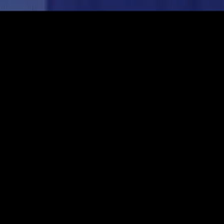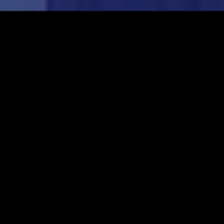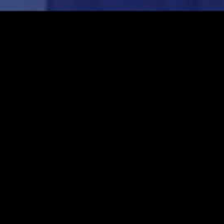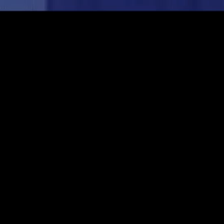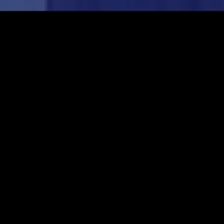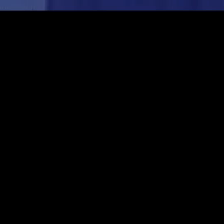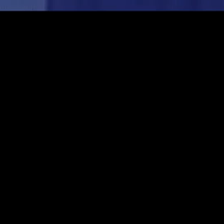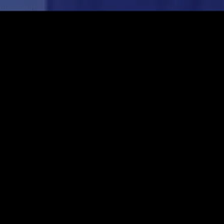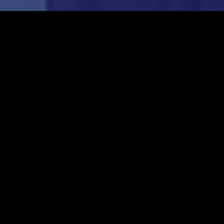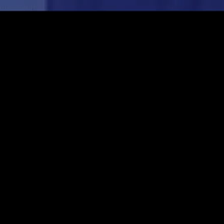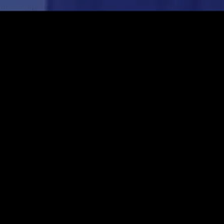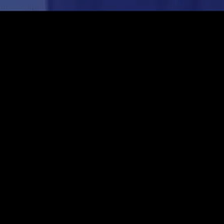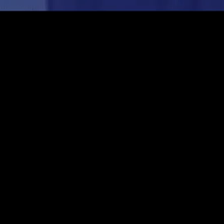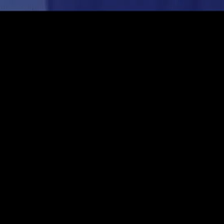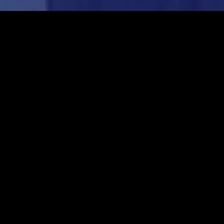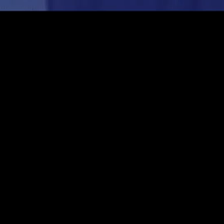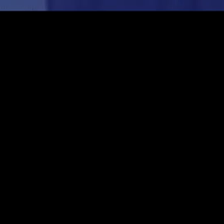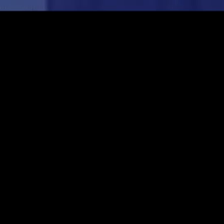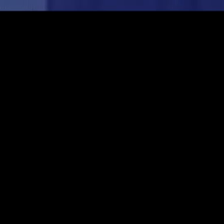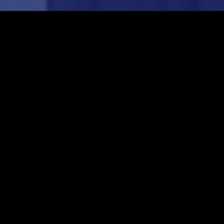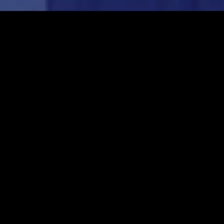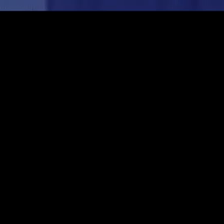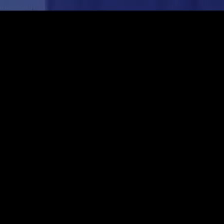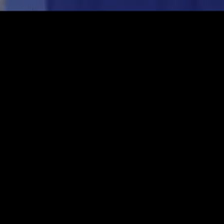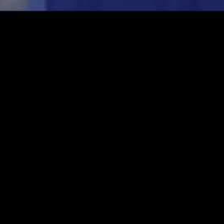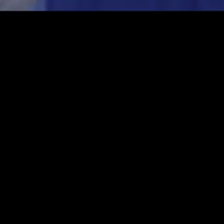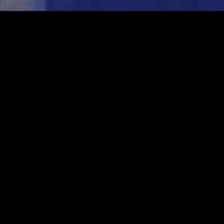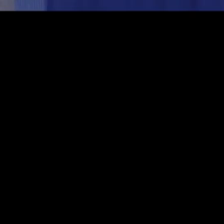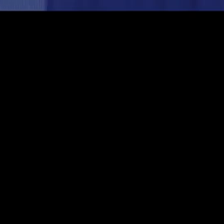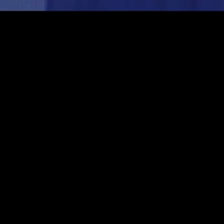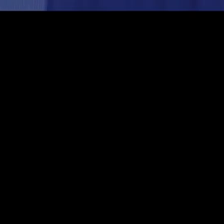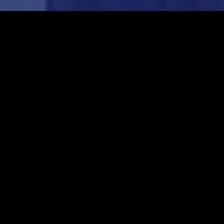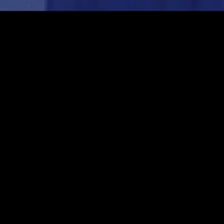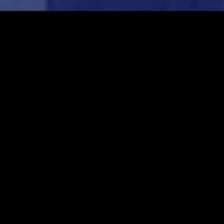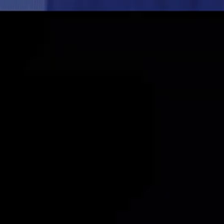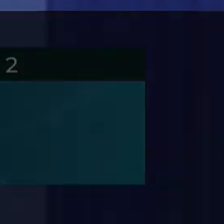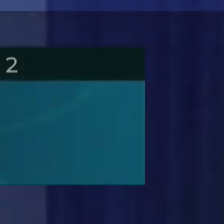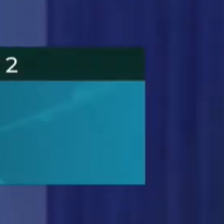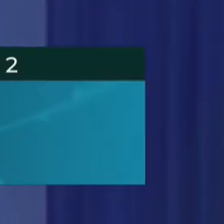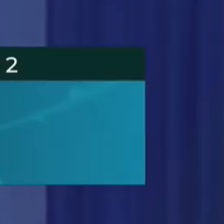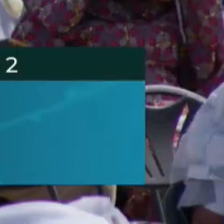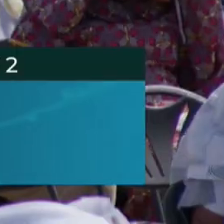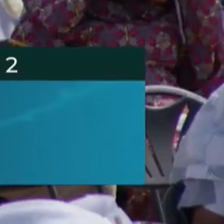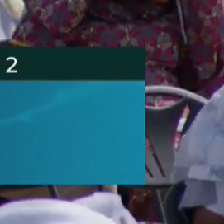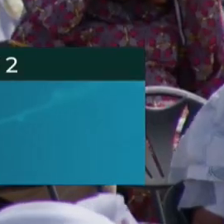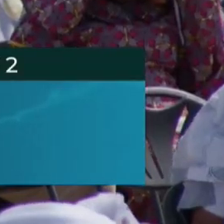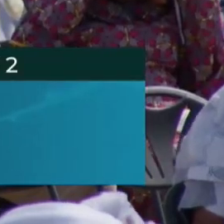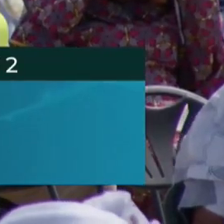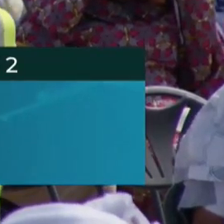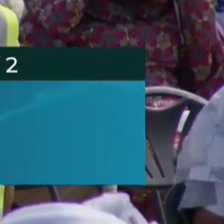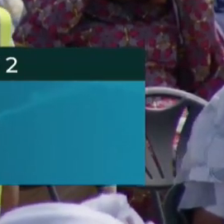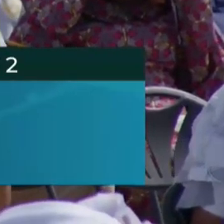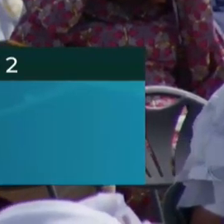and will hold thine hand, and will keep thee, it will keep you.